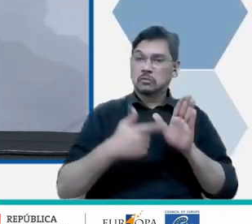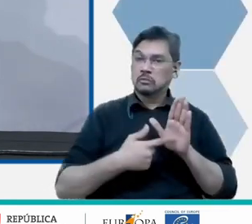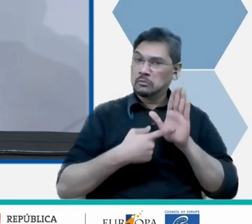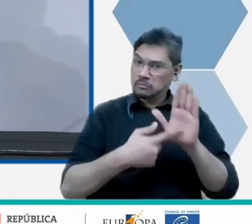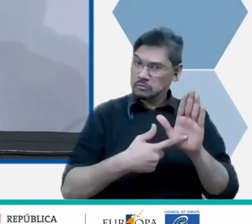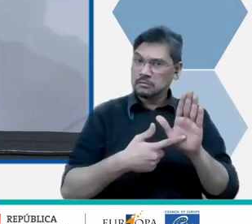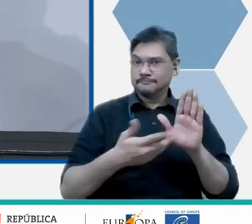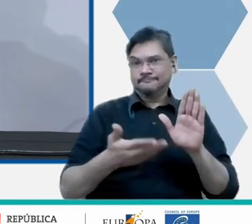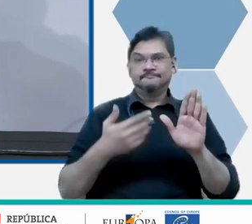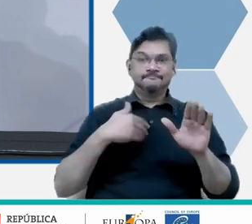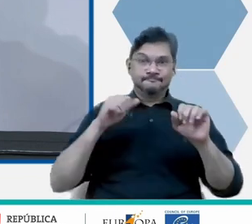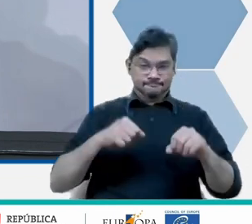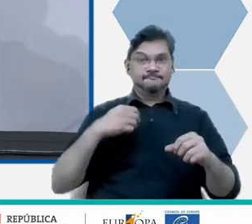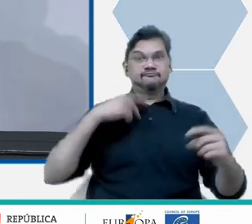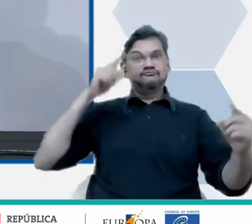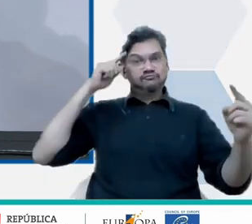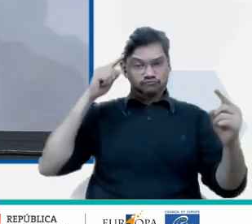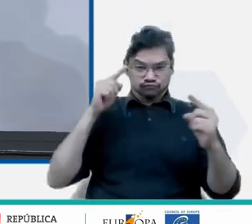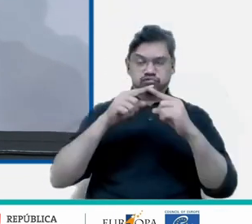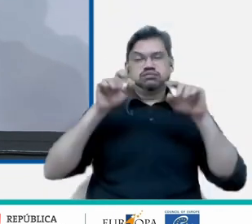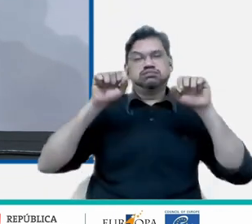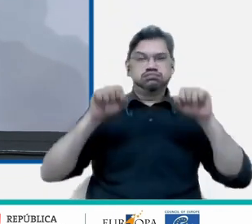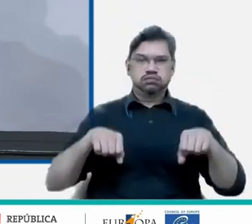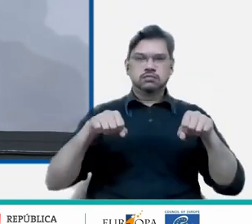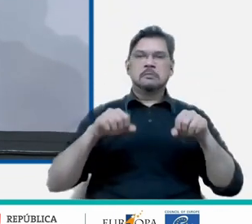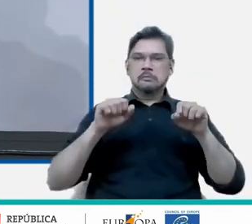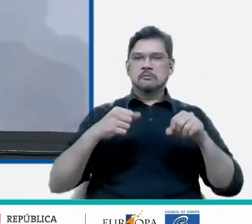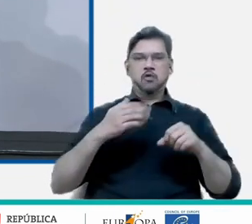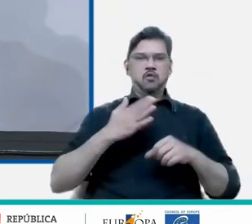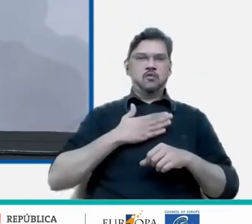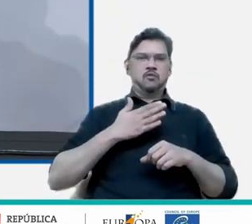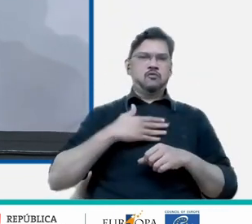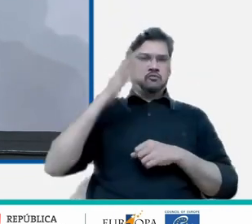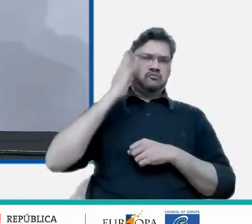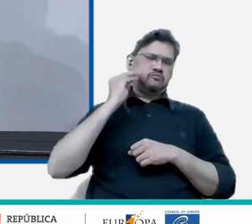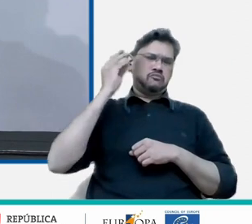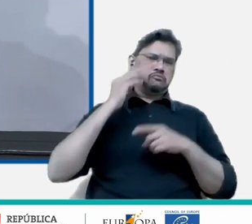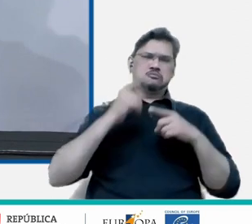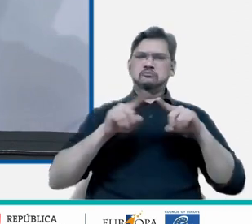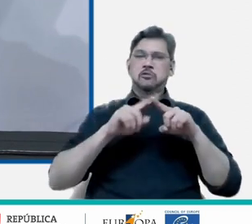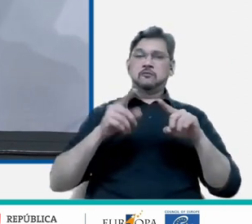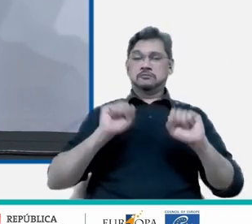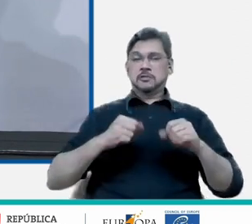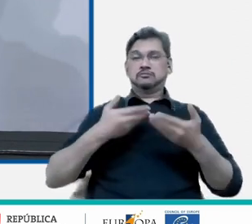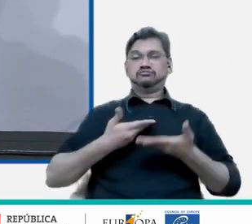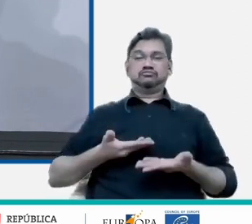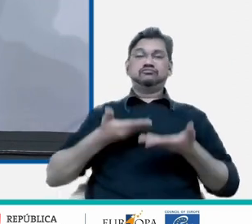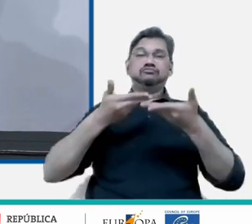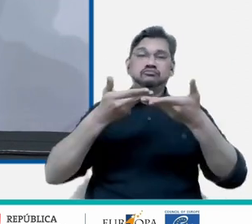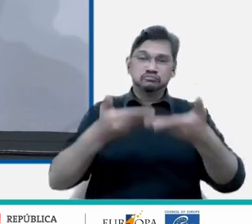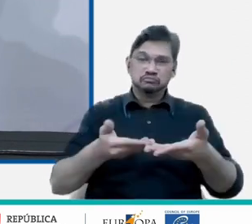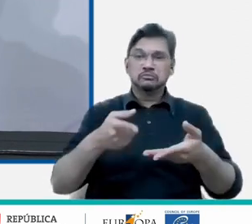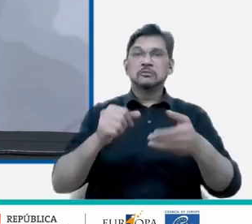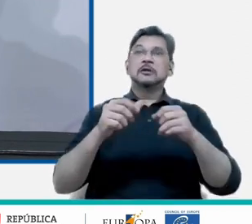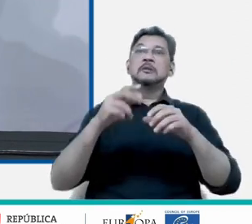know, focus on bringing in our expertise on nature-based solutions for climate adaptation and building resilience.